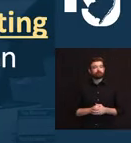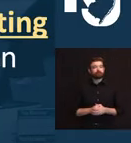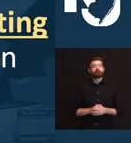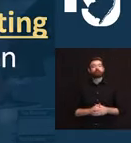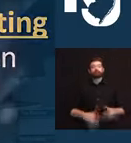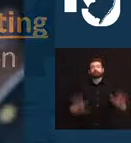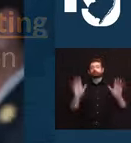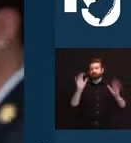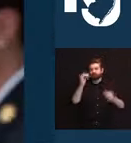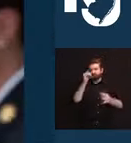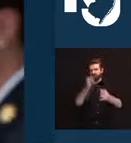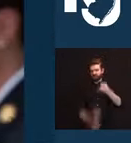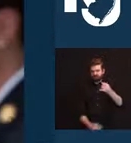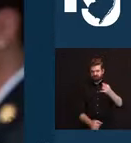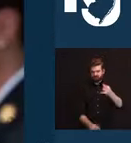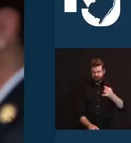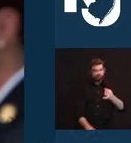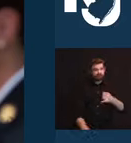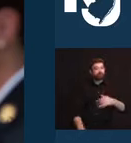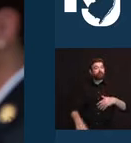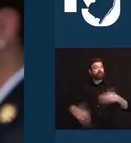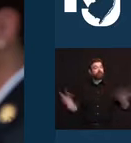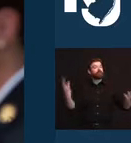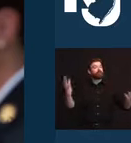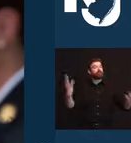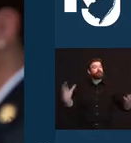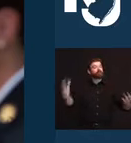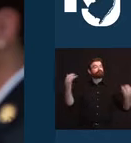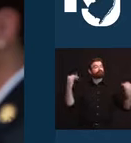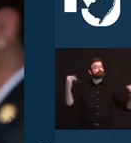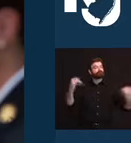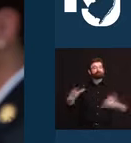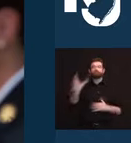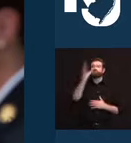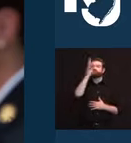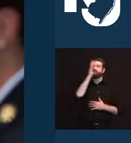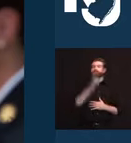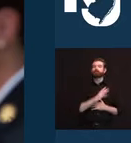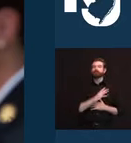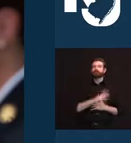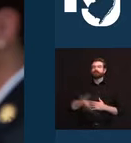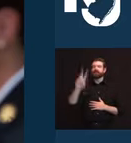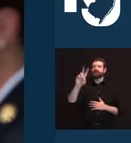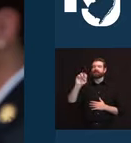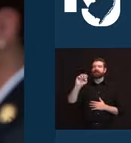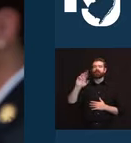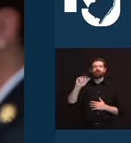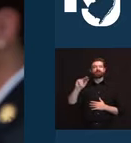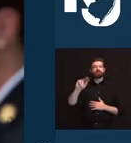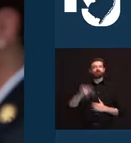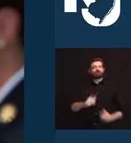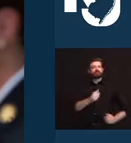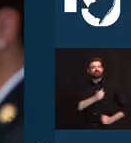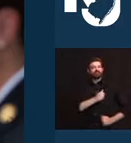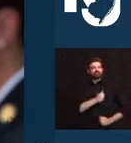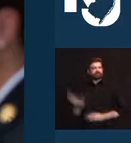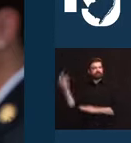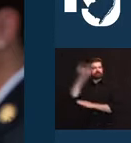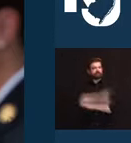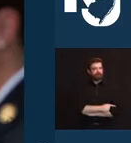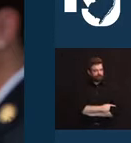is Women's Veterans Day. Across our state, there are more than 25,500 women who have proudly worn